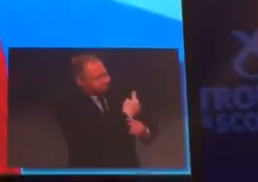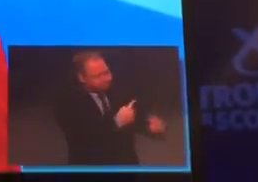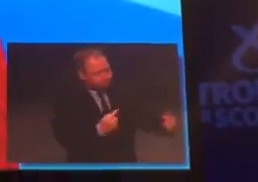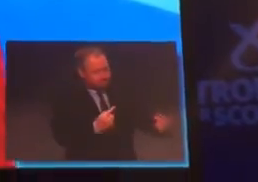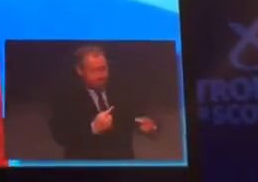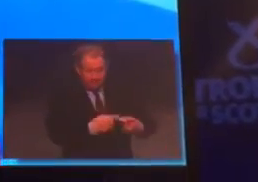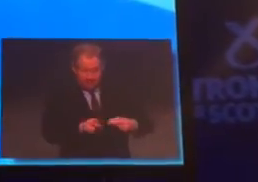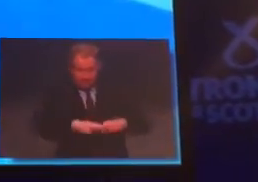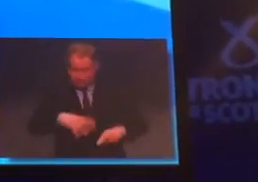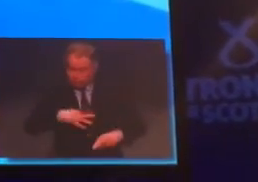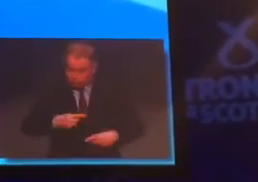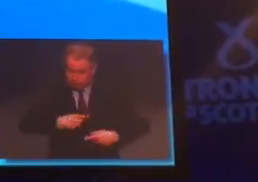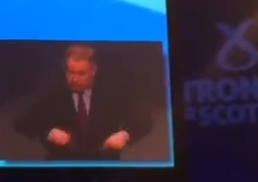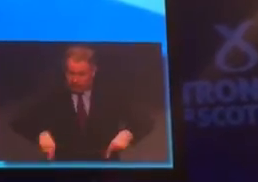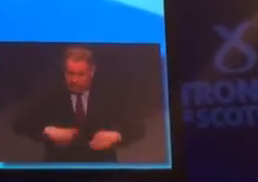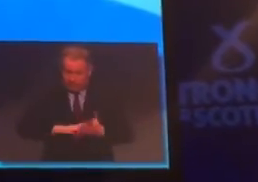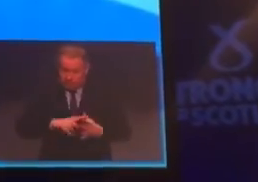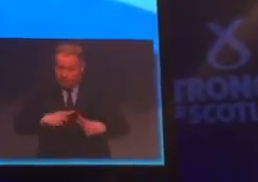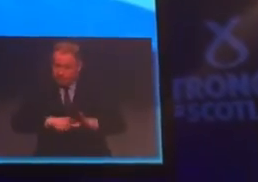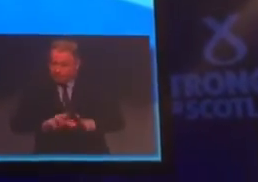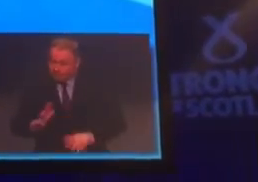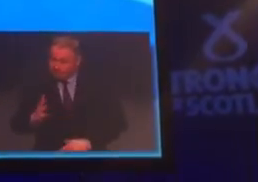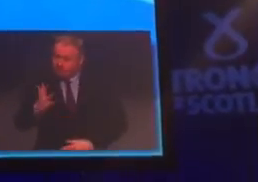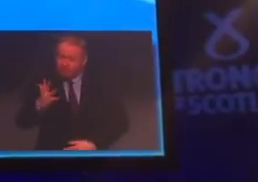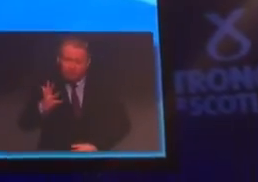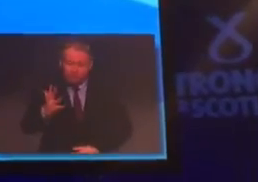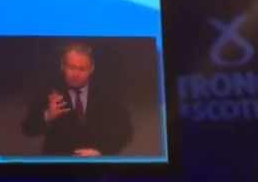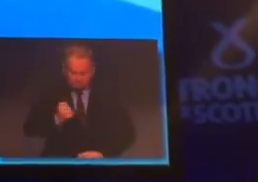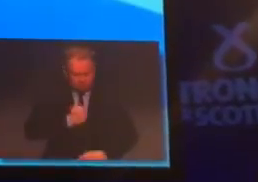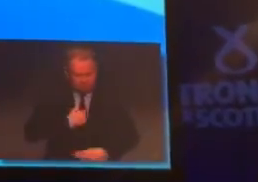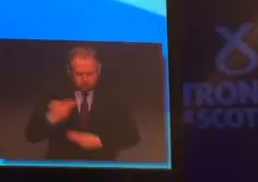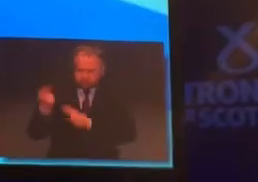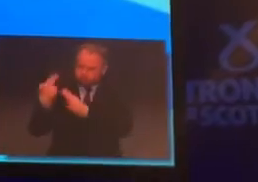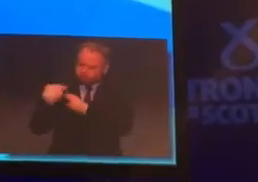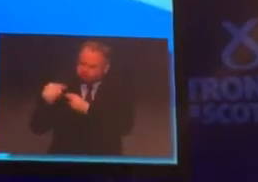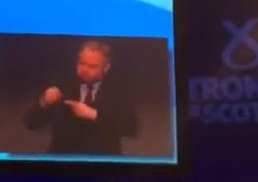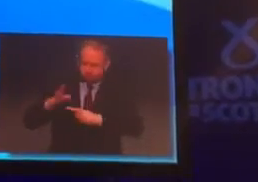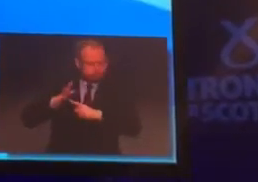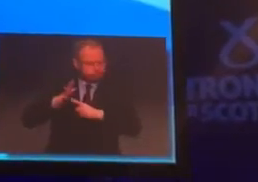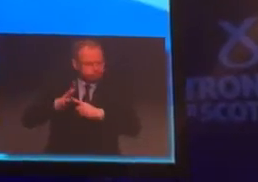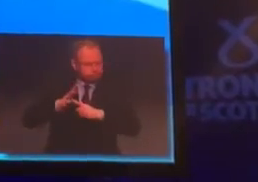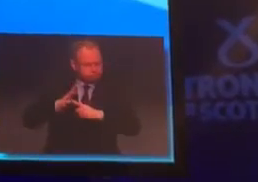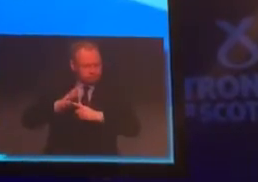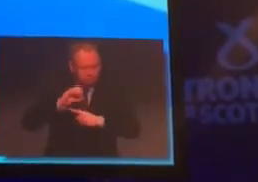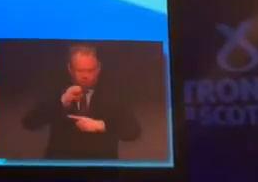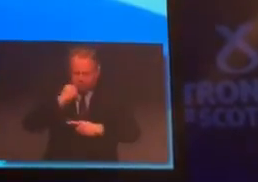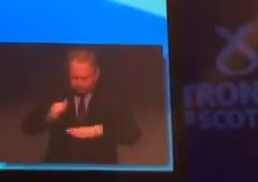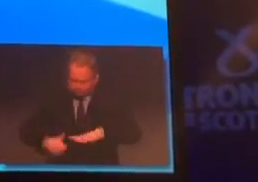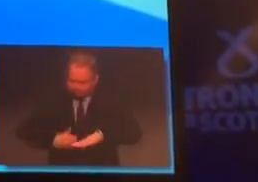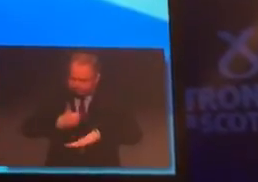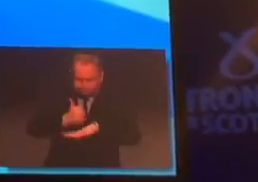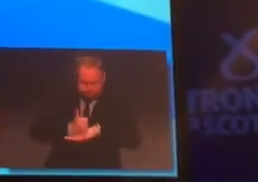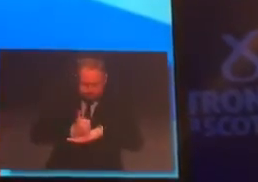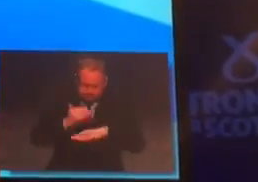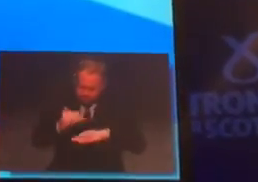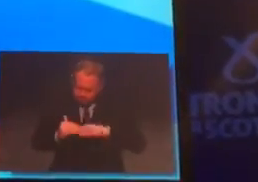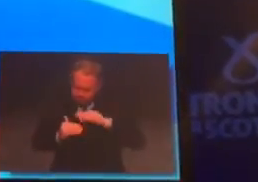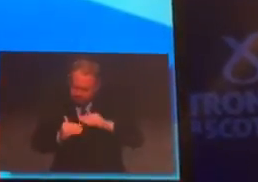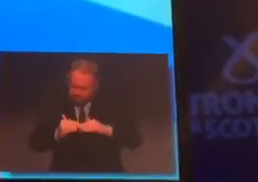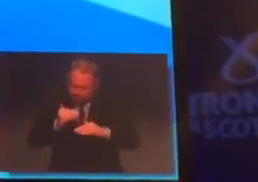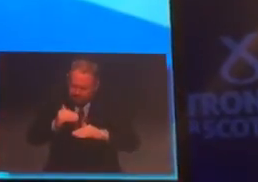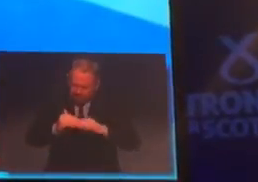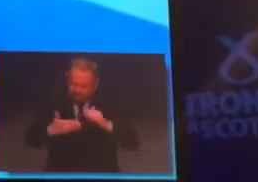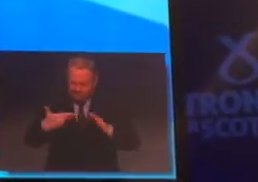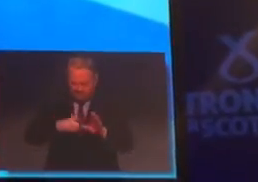us on May the 5th, our most important responsibility will be to build on the progress of the last 9